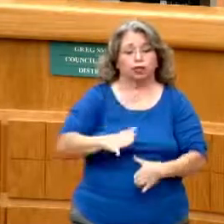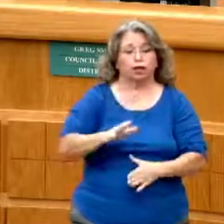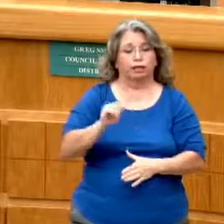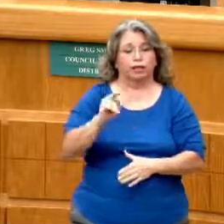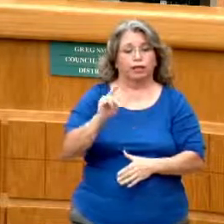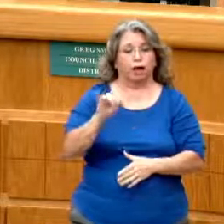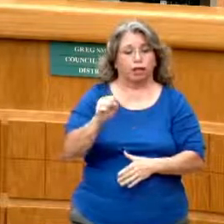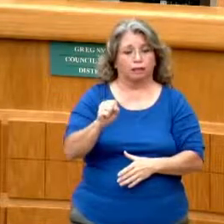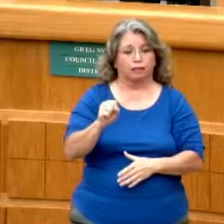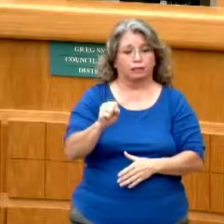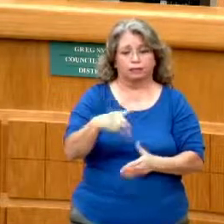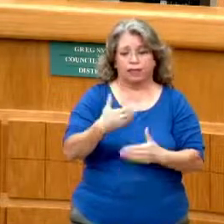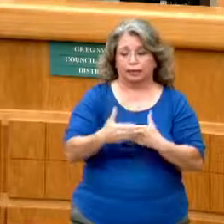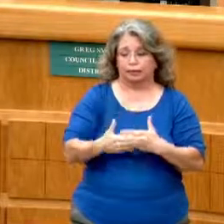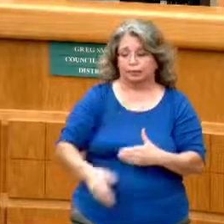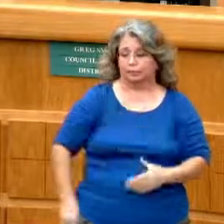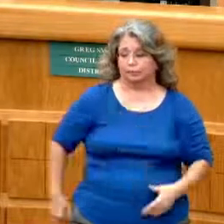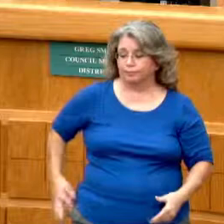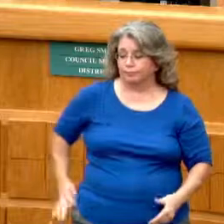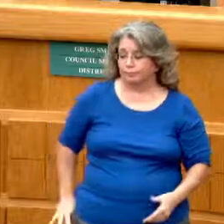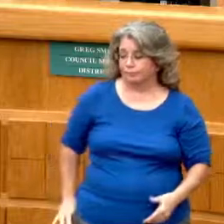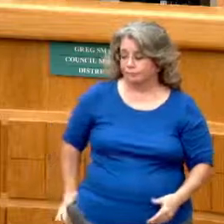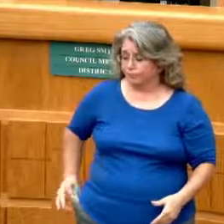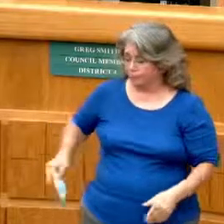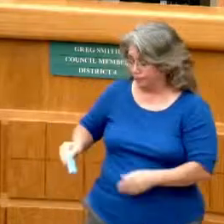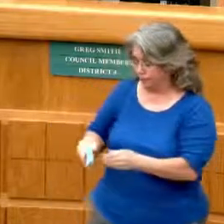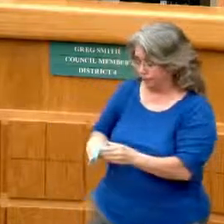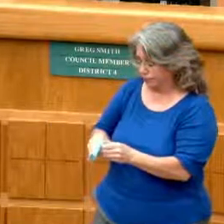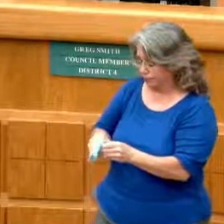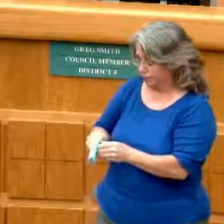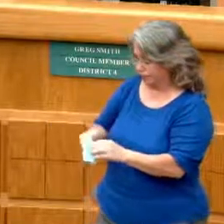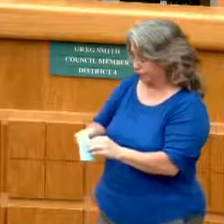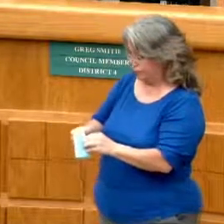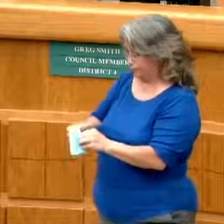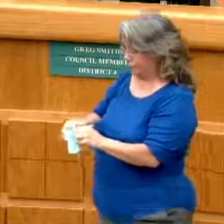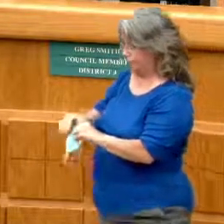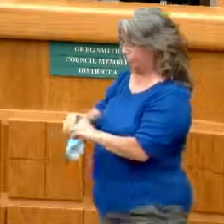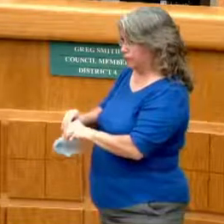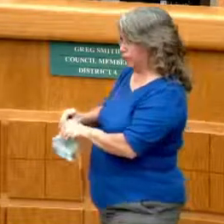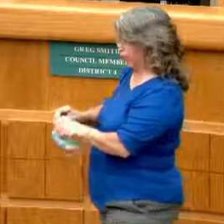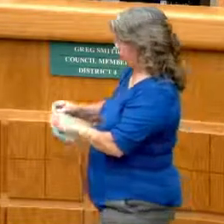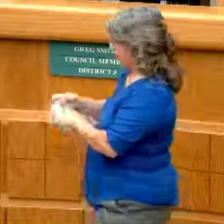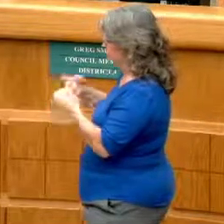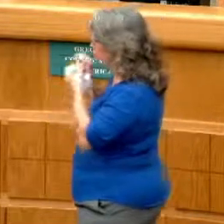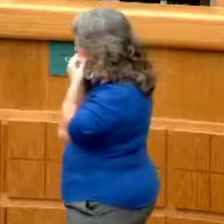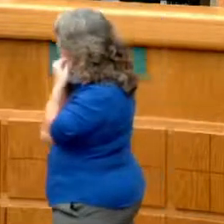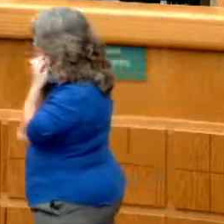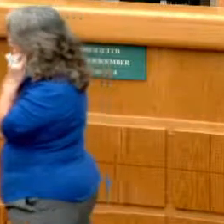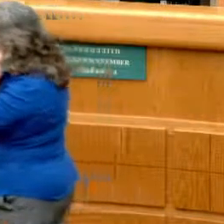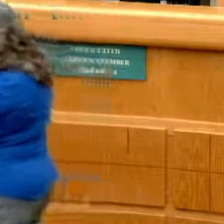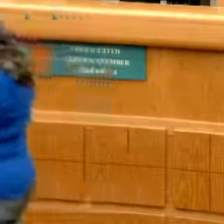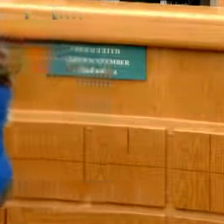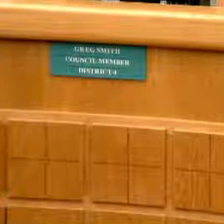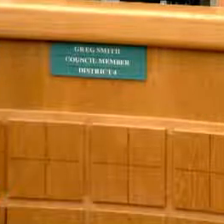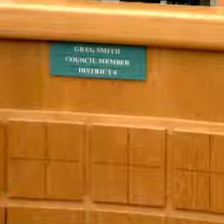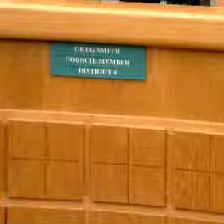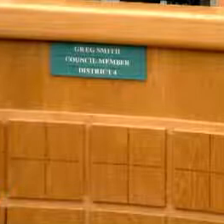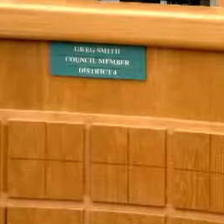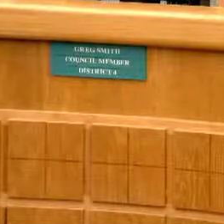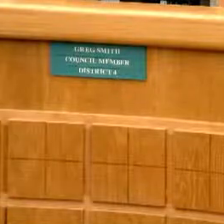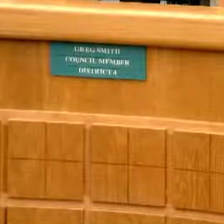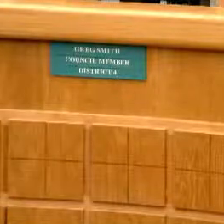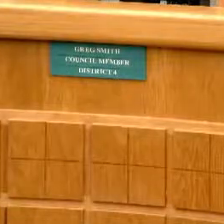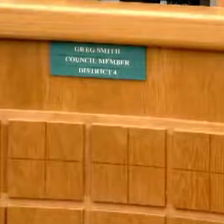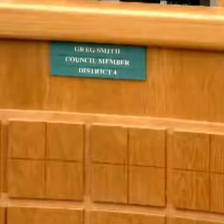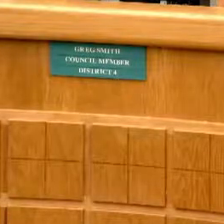Quiero hablar sobre un problema que tuvimos ayer con el sistema de cómputo, en donde estuvimos registrando pacientes. Algunos residentes no recibieron la confirmación